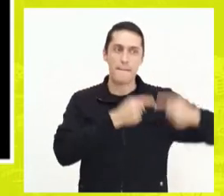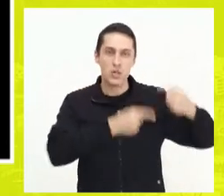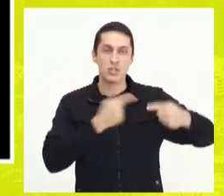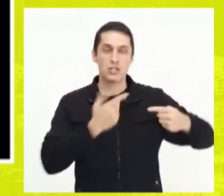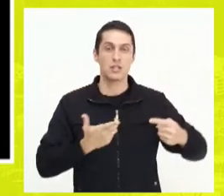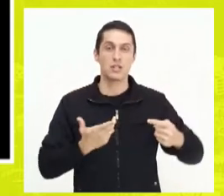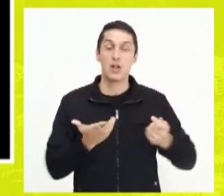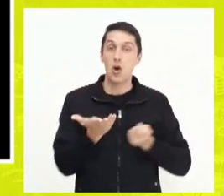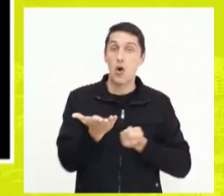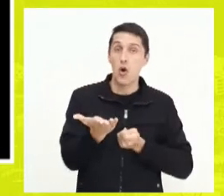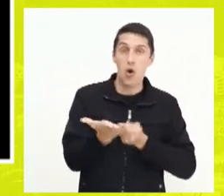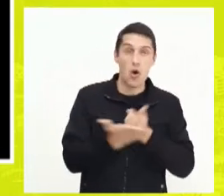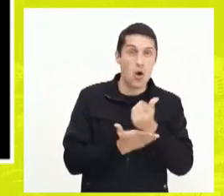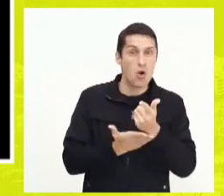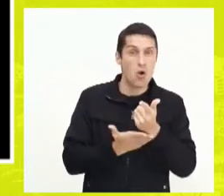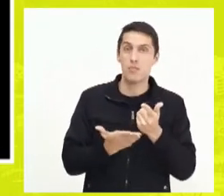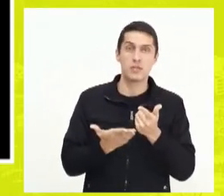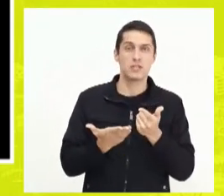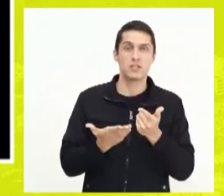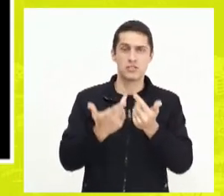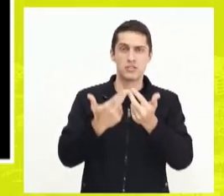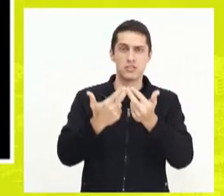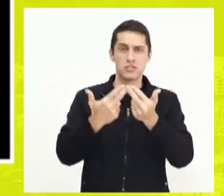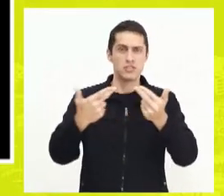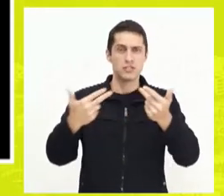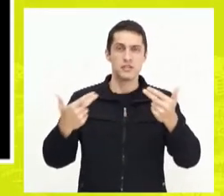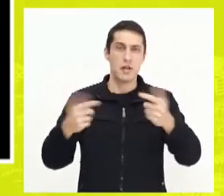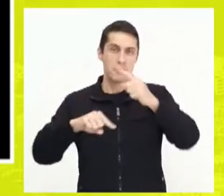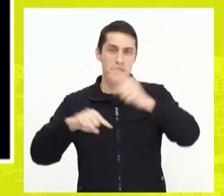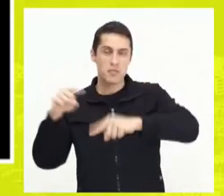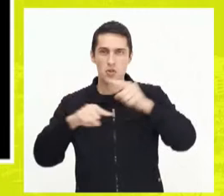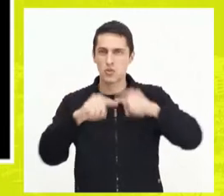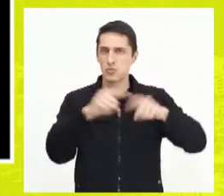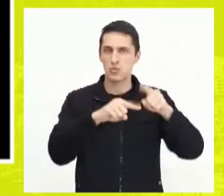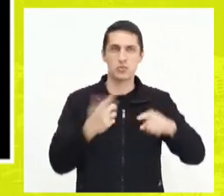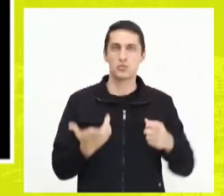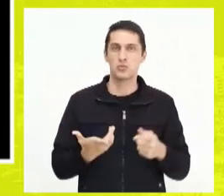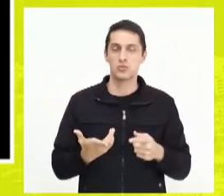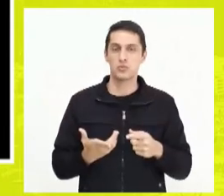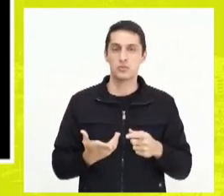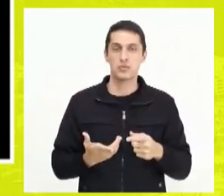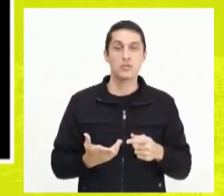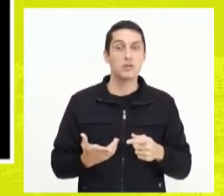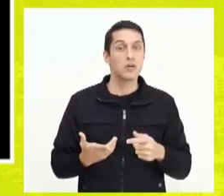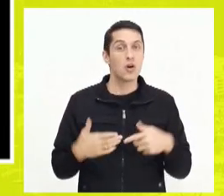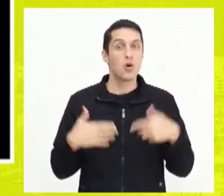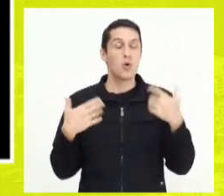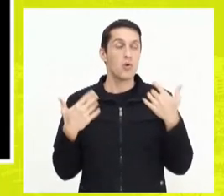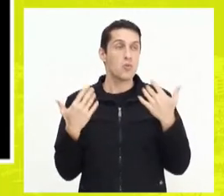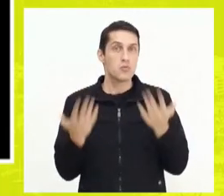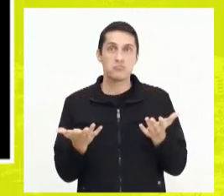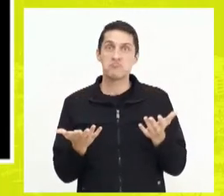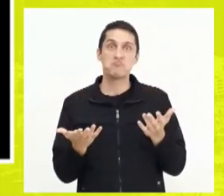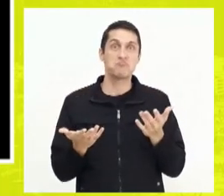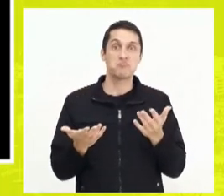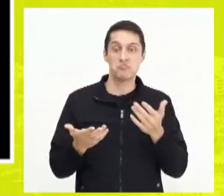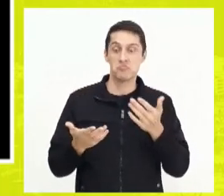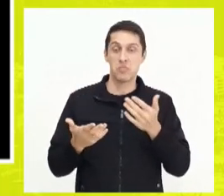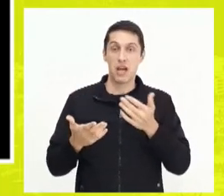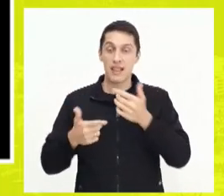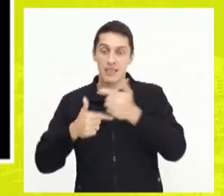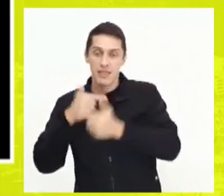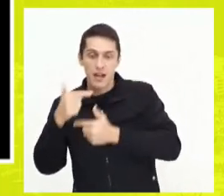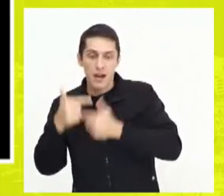about ideologies religion politics and then how is she going to behave